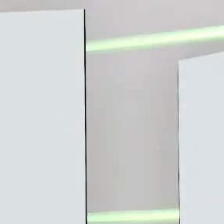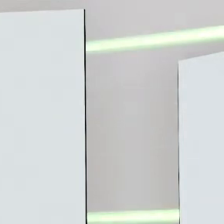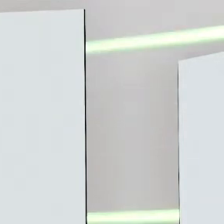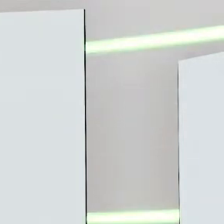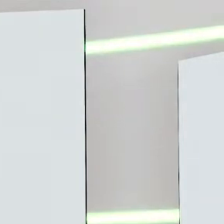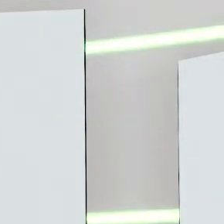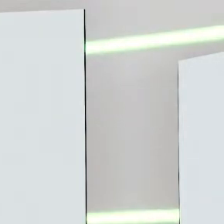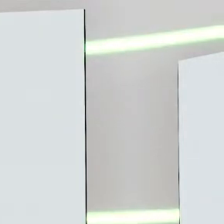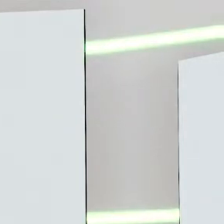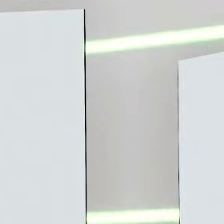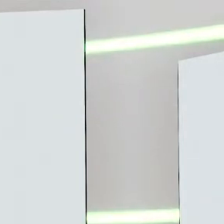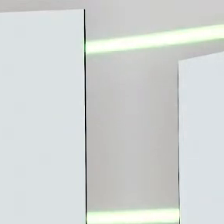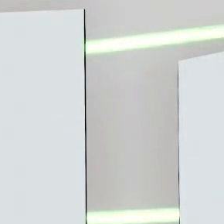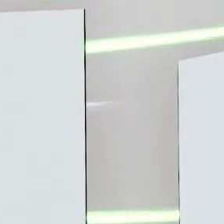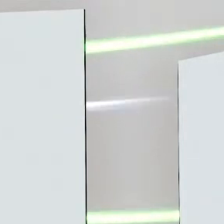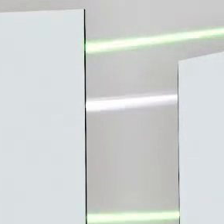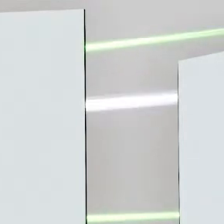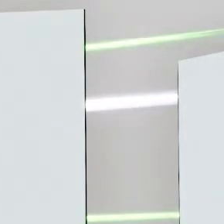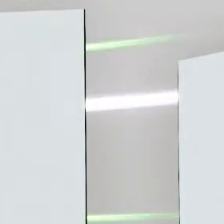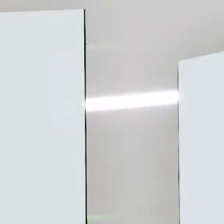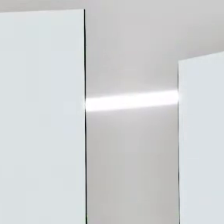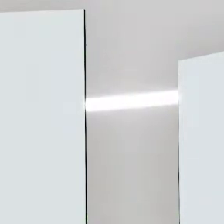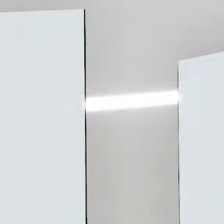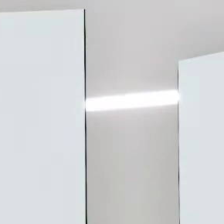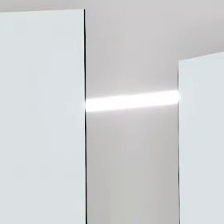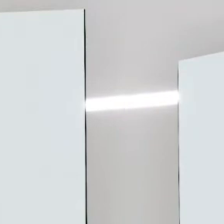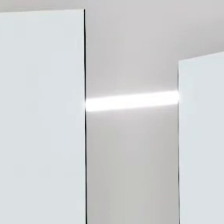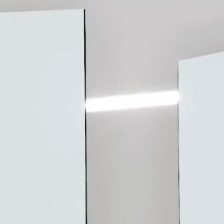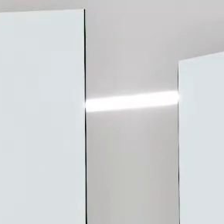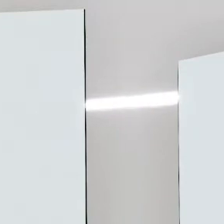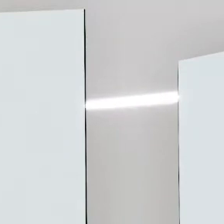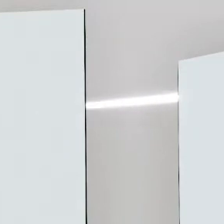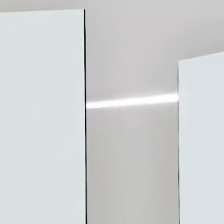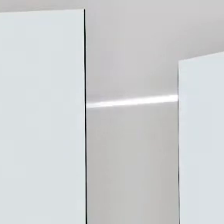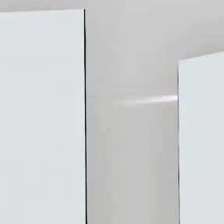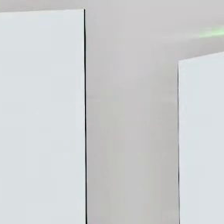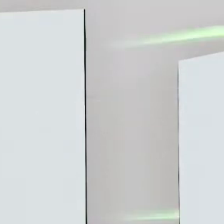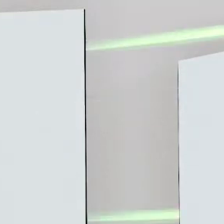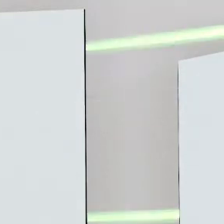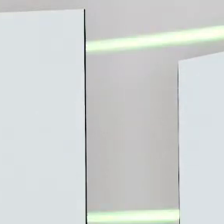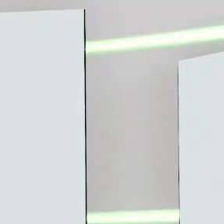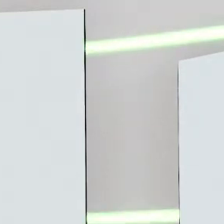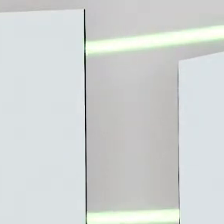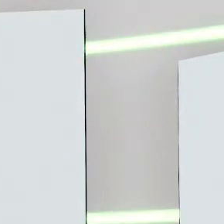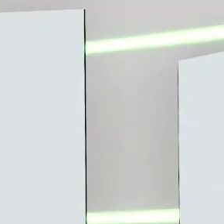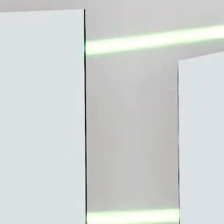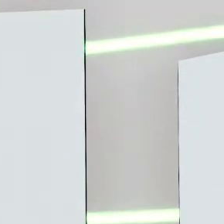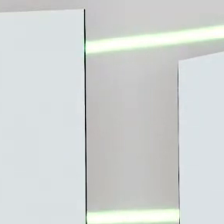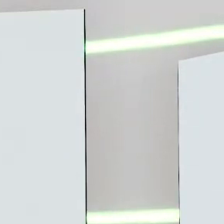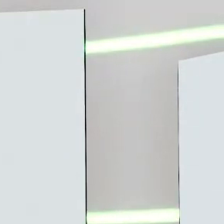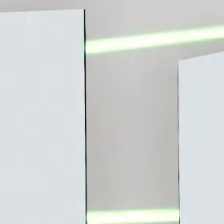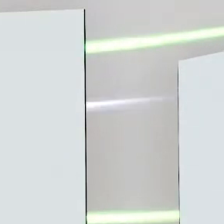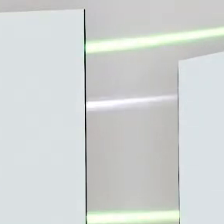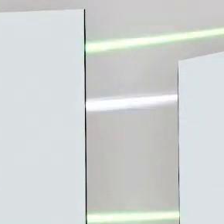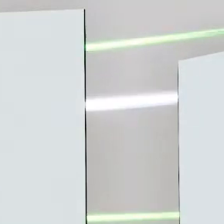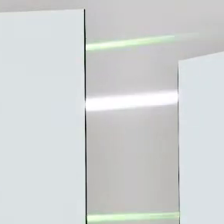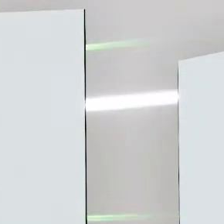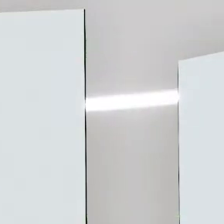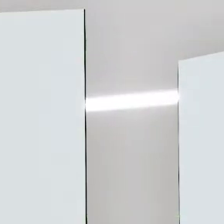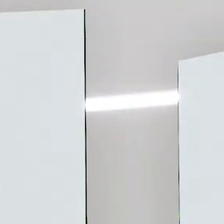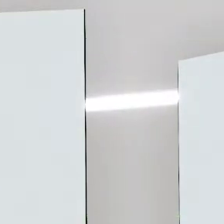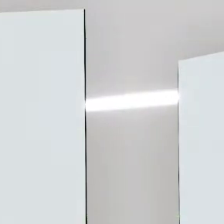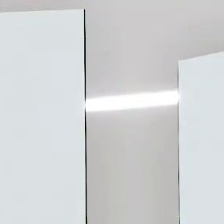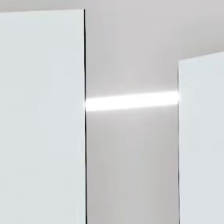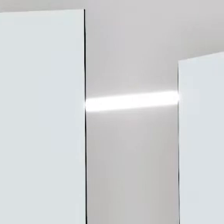the replication and the transfer of proven social innovations in new geographies where they